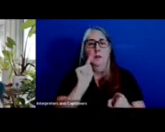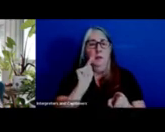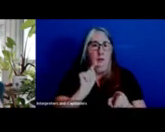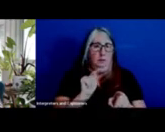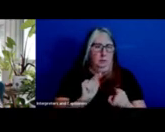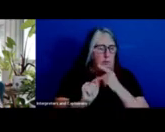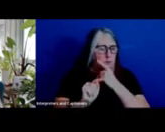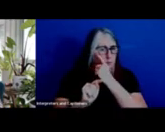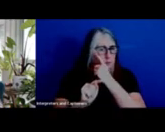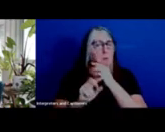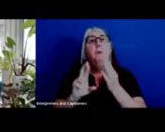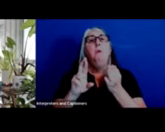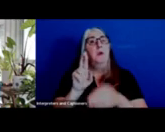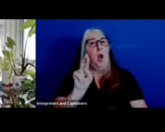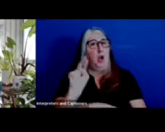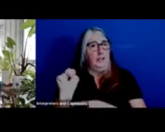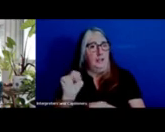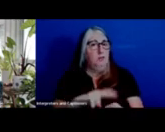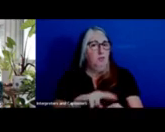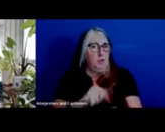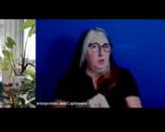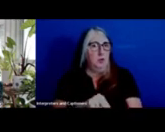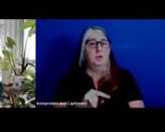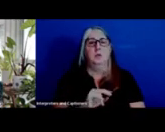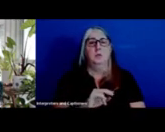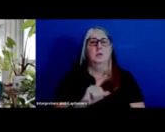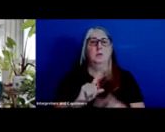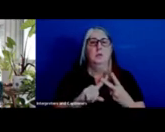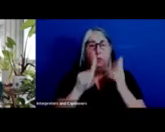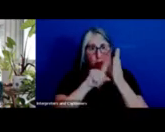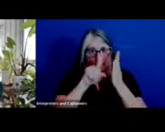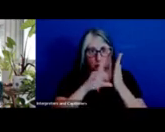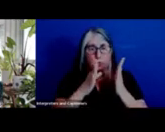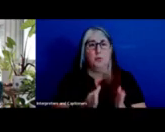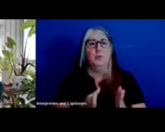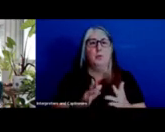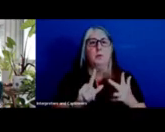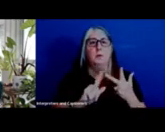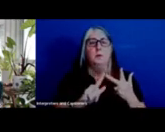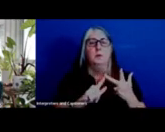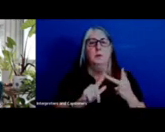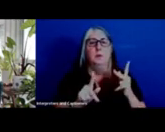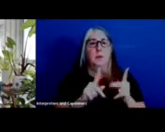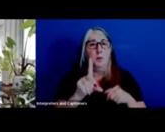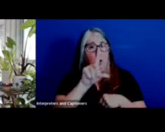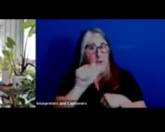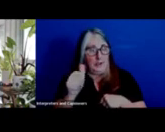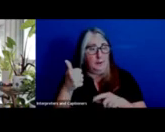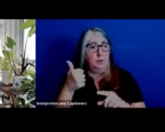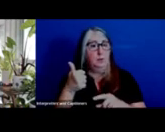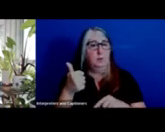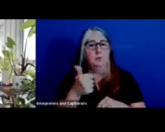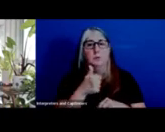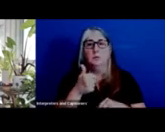we have a registered nurse here, some researchers, folks who identify as disabled,